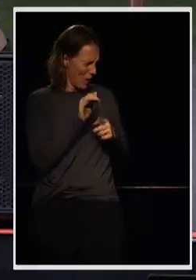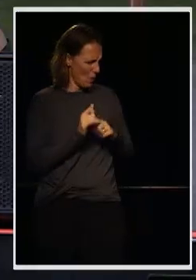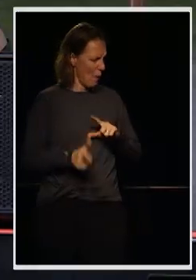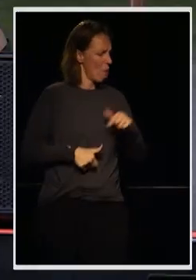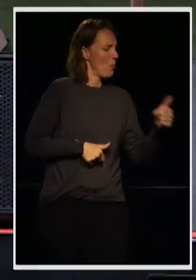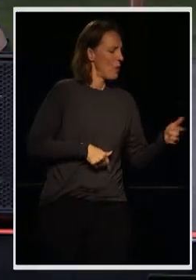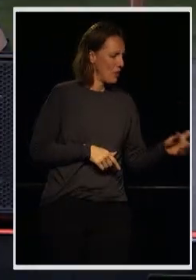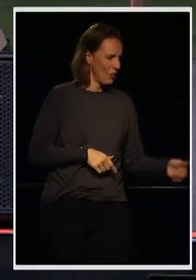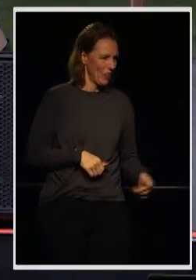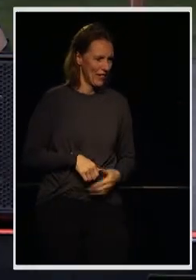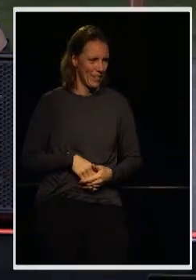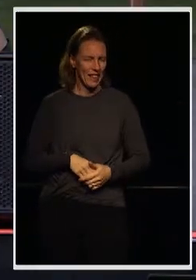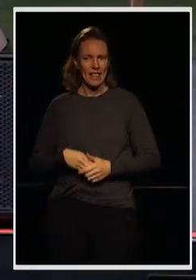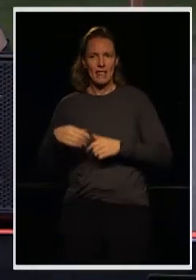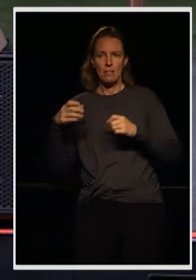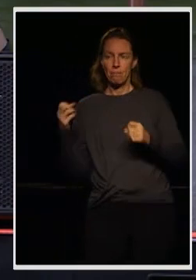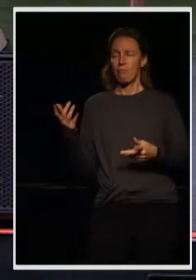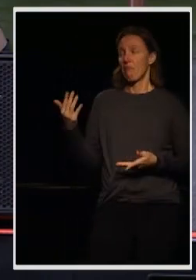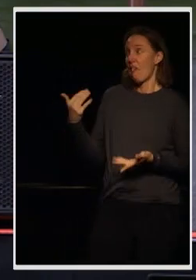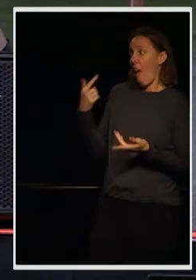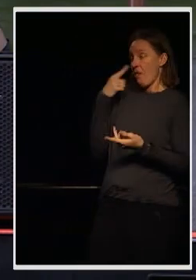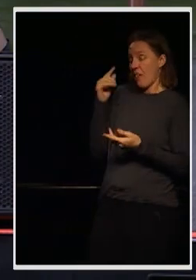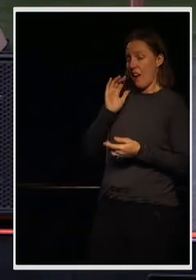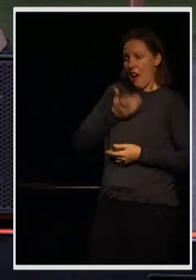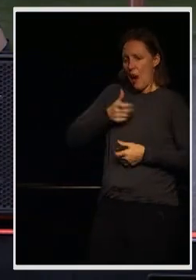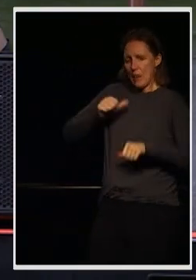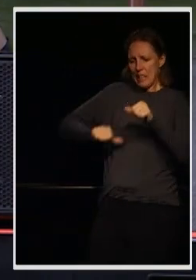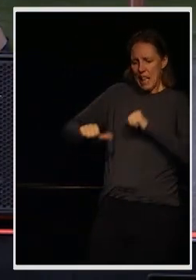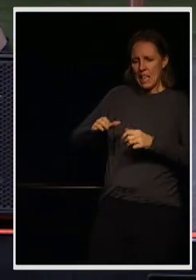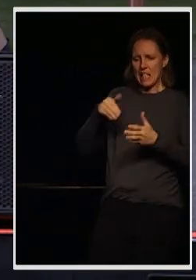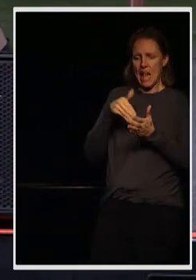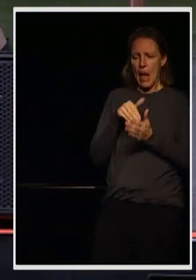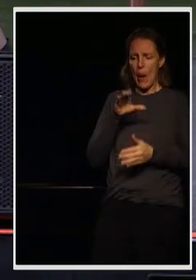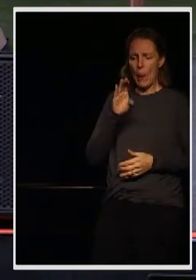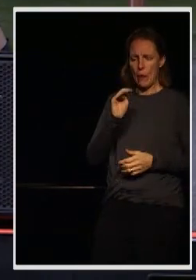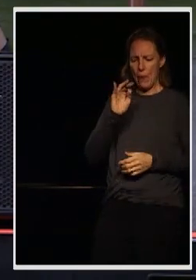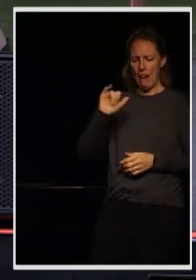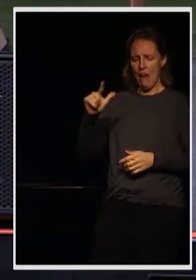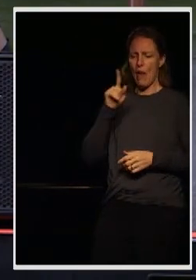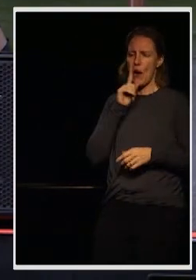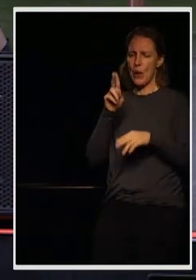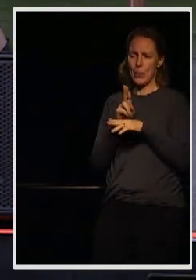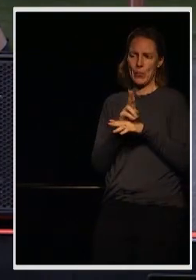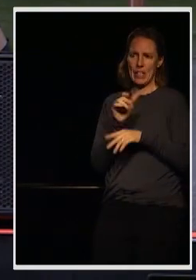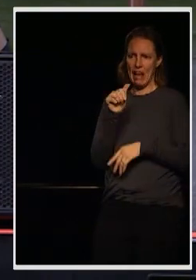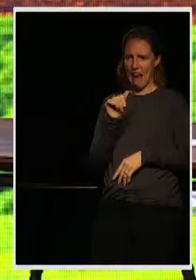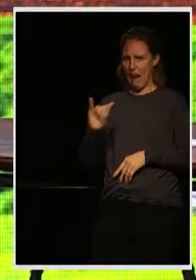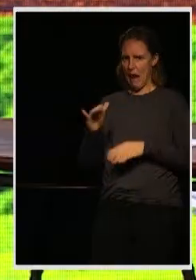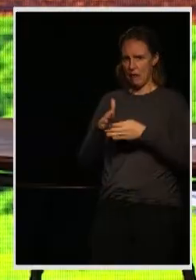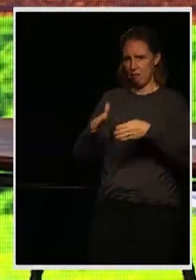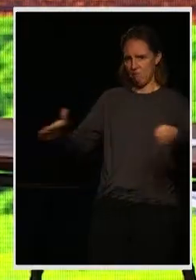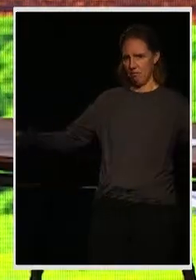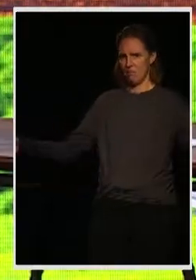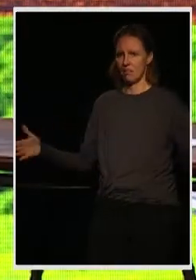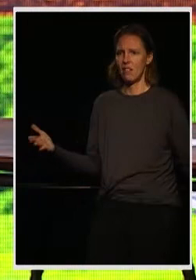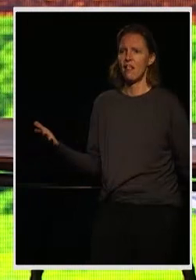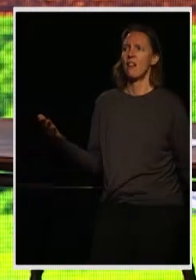Well, I think our scientists at Cornell are using AI just across the board now.